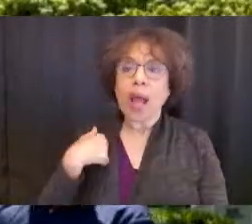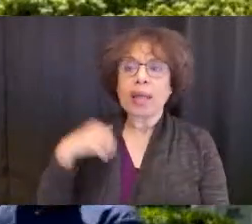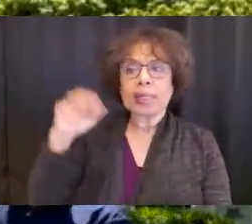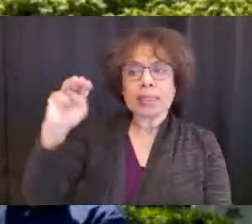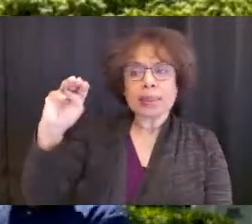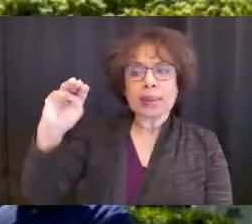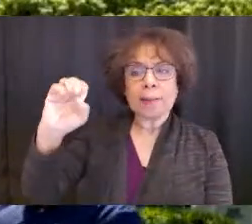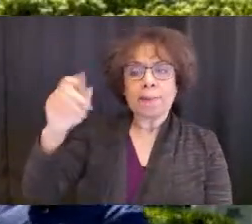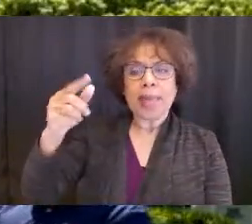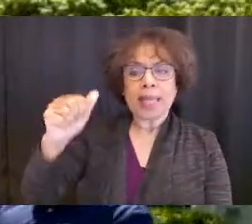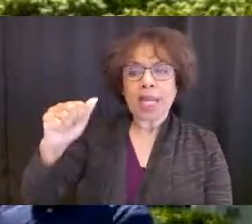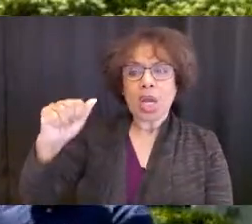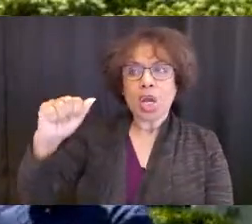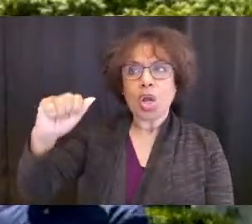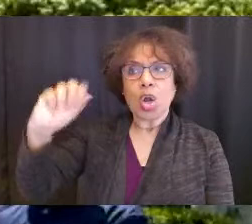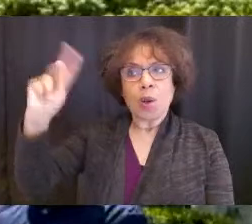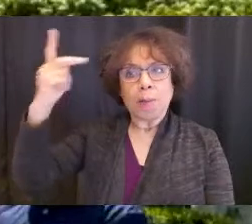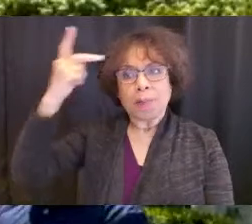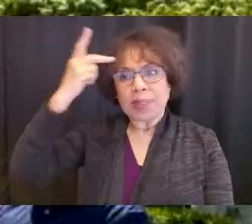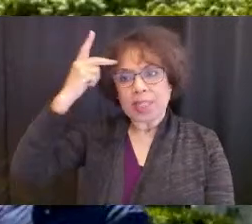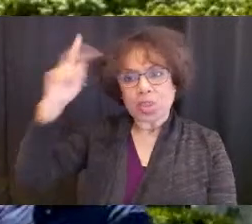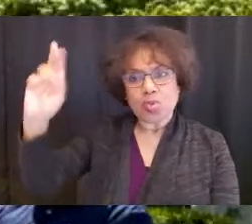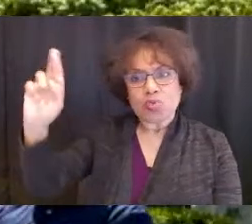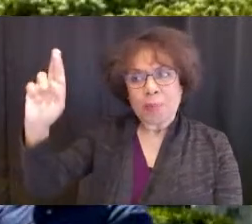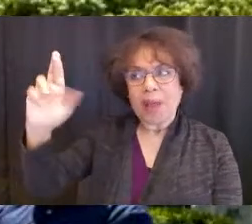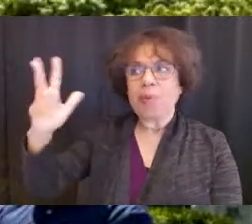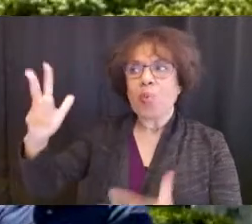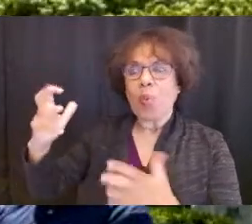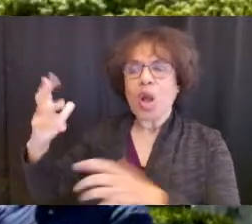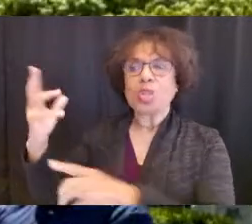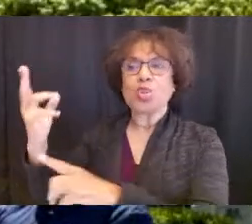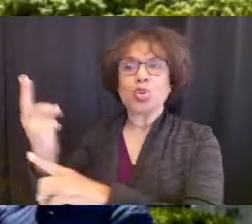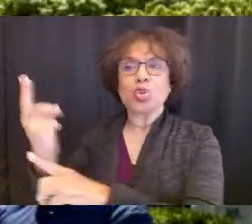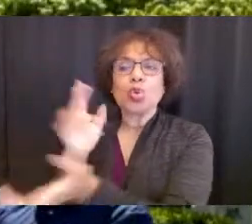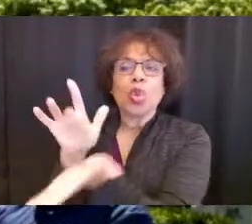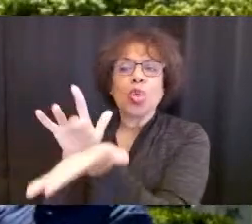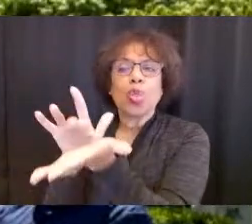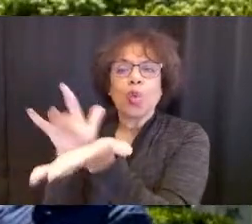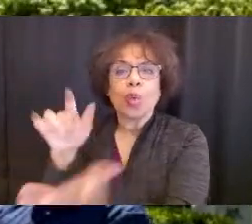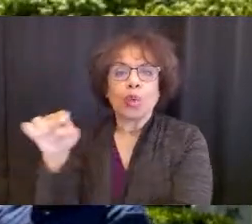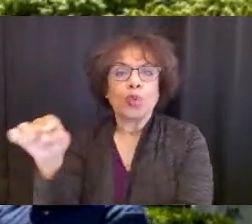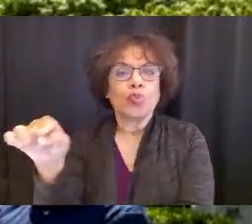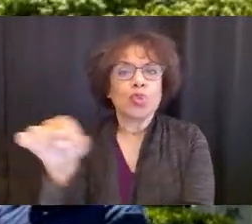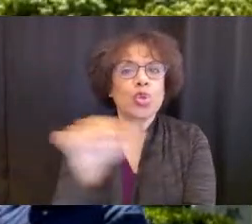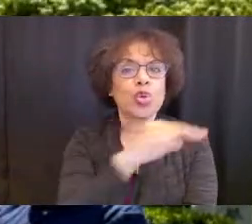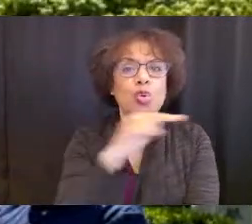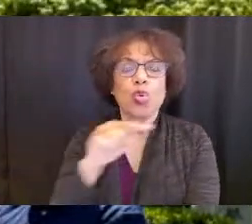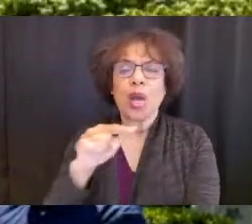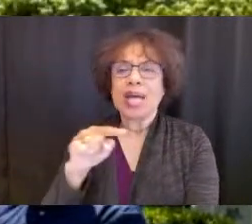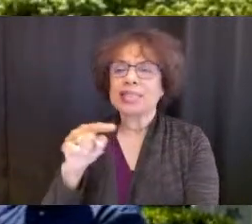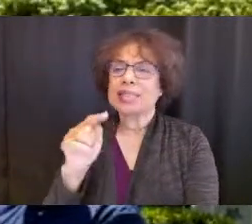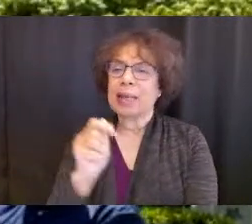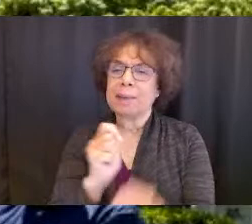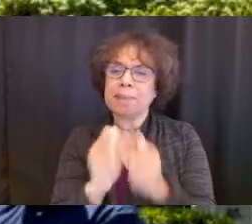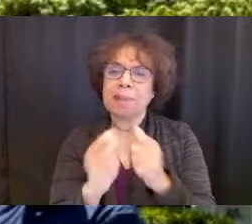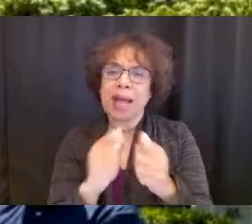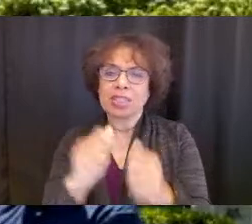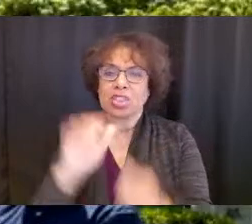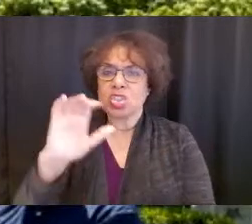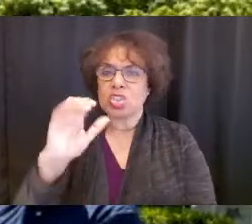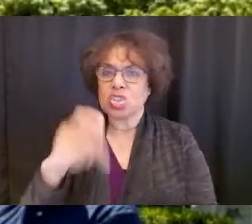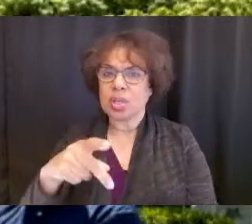to use the American people as a bargaining chip. They openly admit